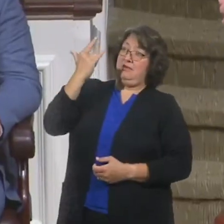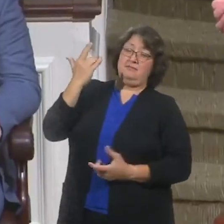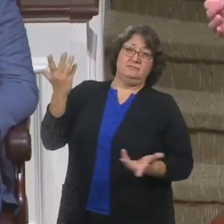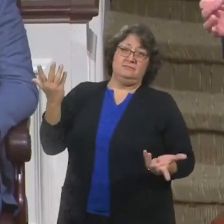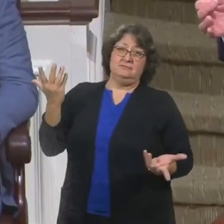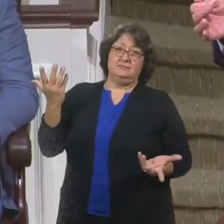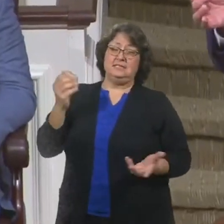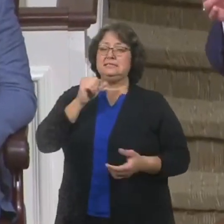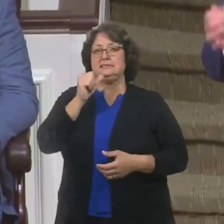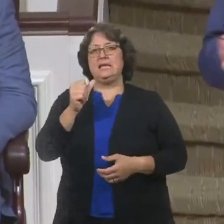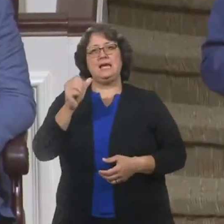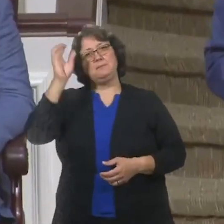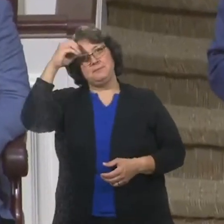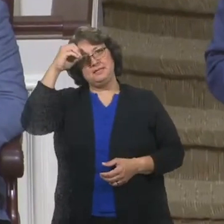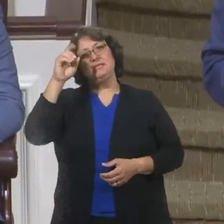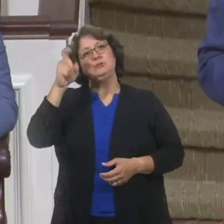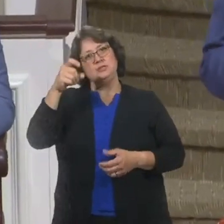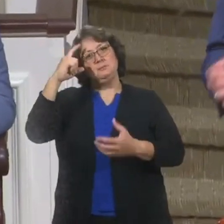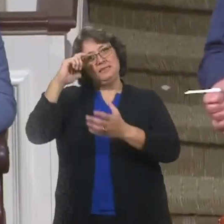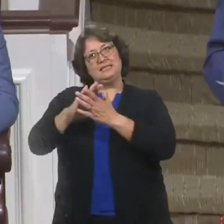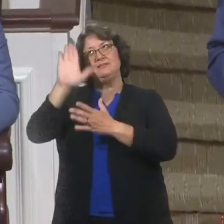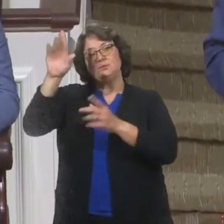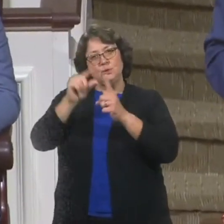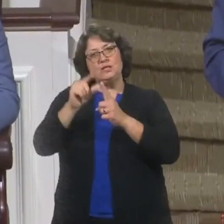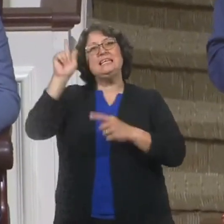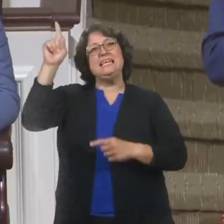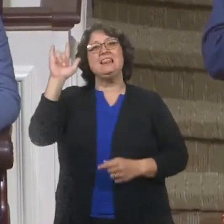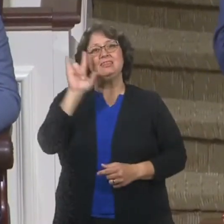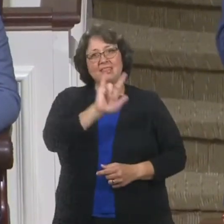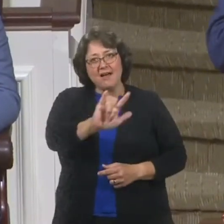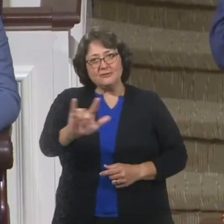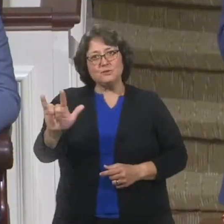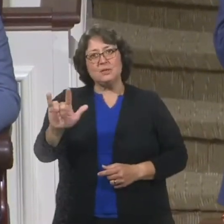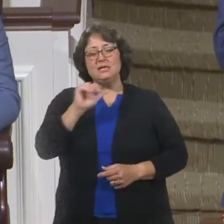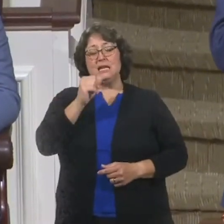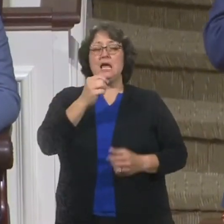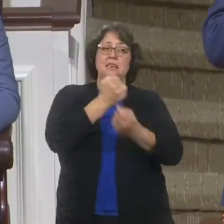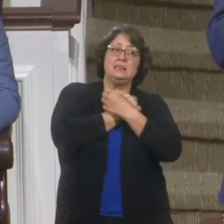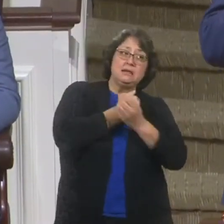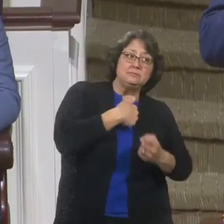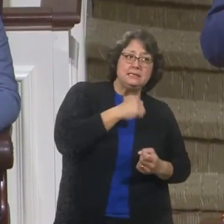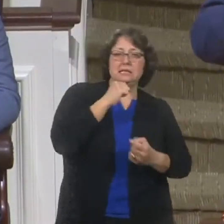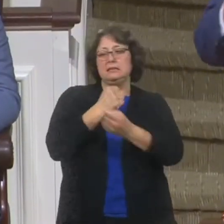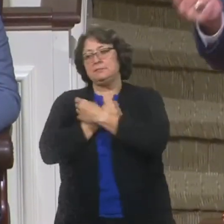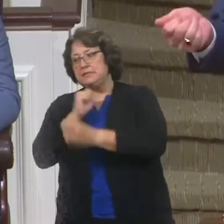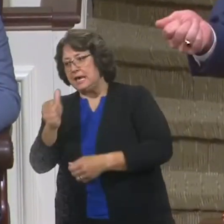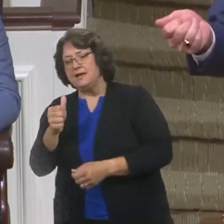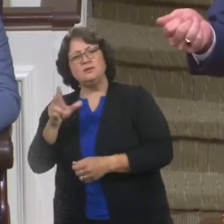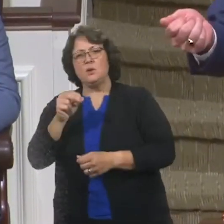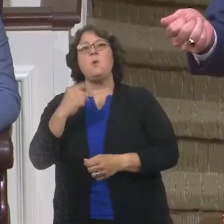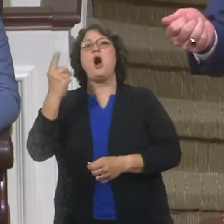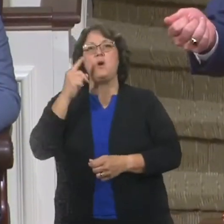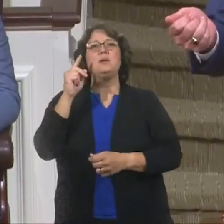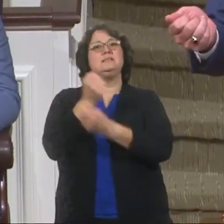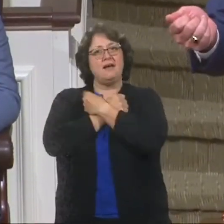opinion. You need to take God at his word. He loves you. There's not a he loves me not. It's always he loves me, he loves me, loves me.